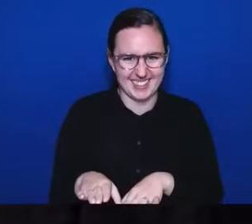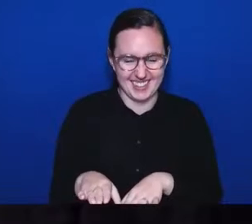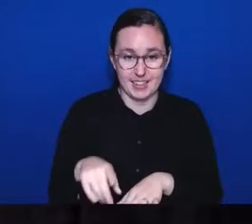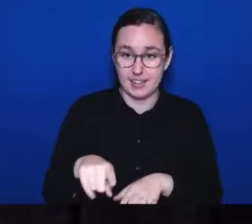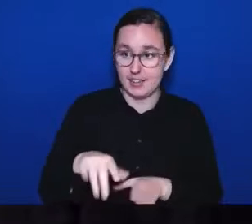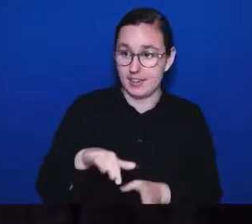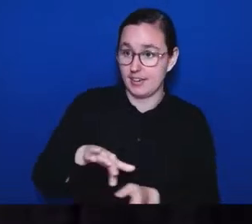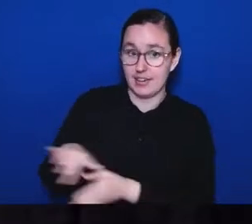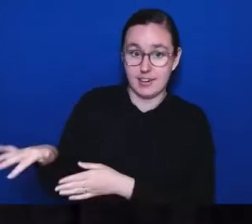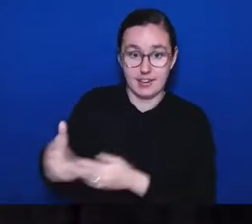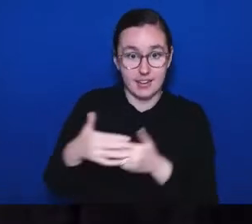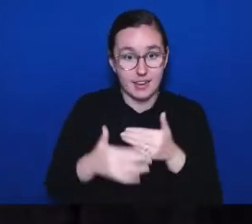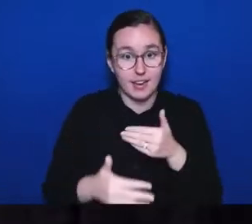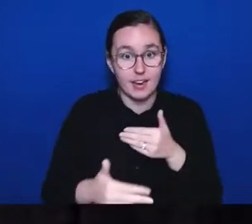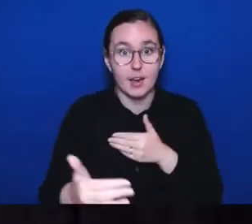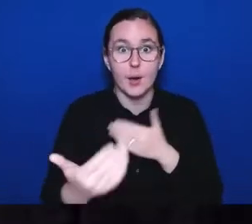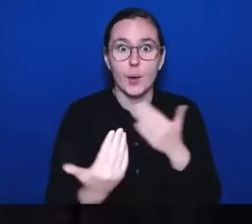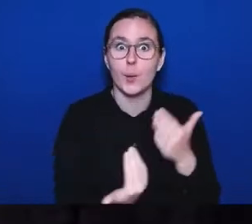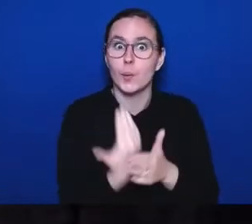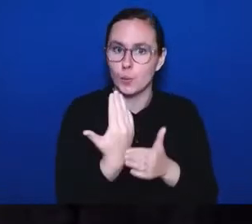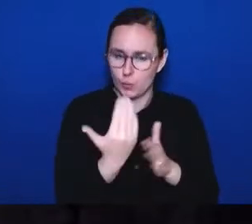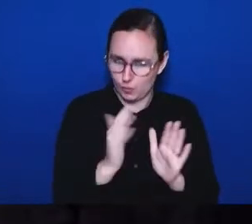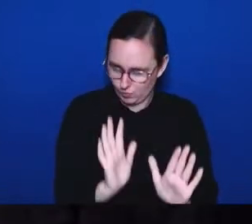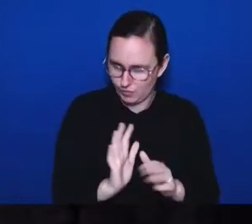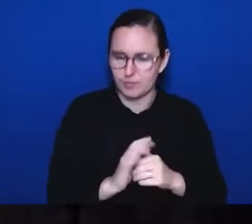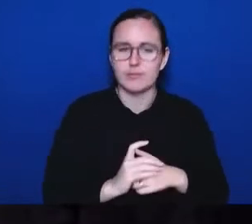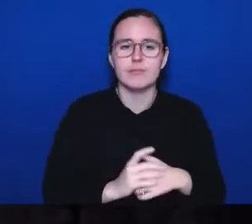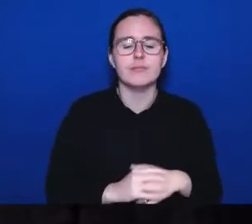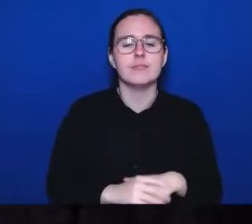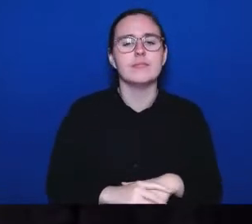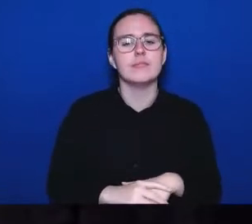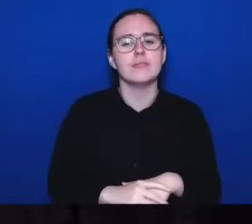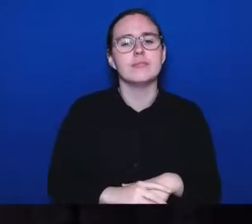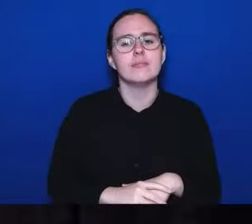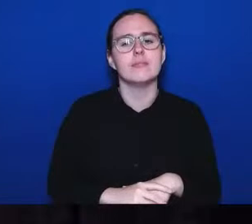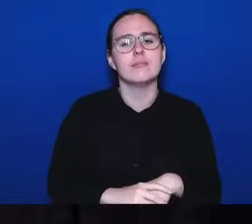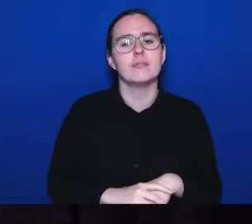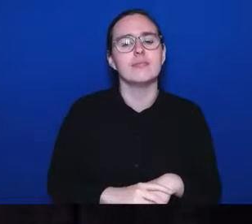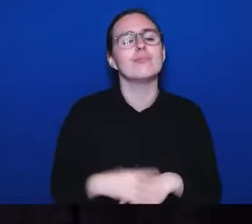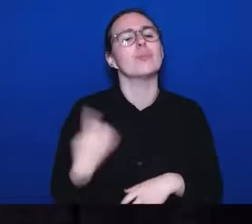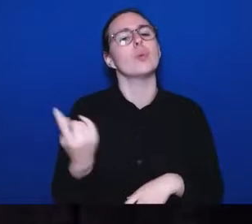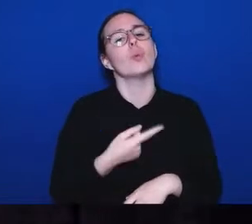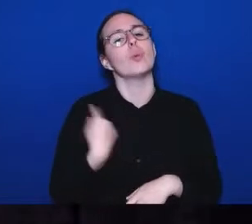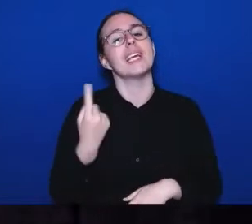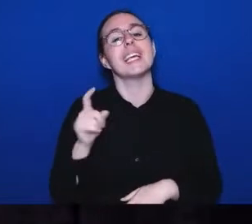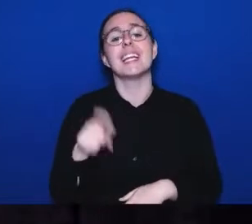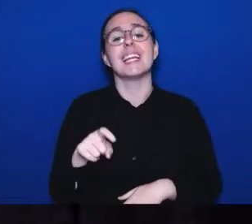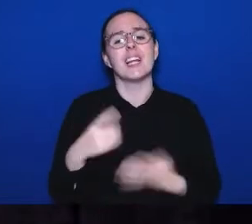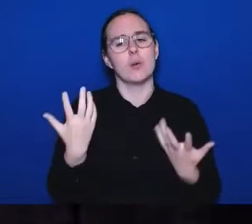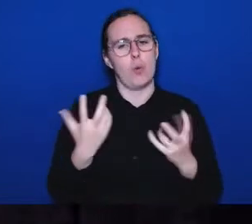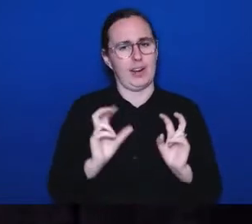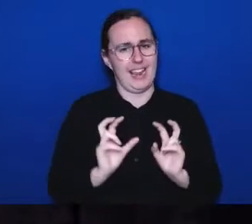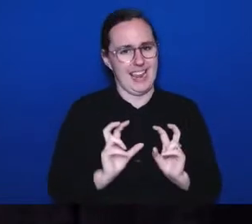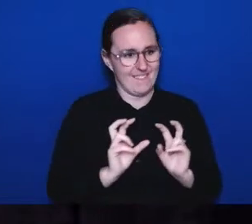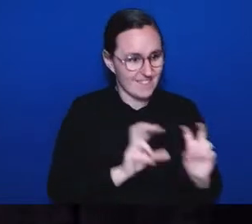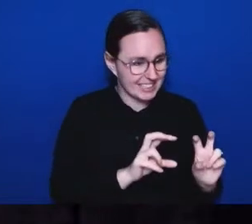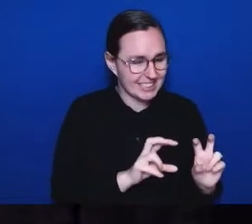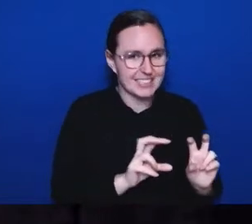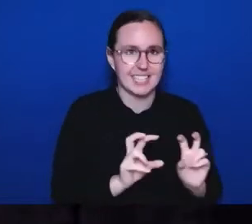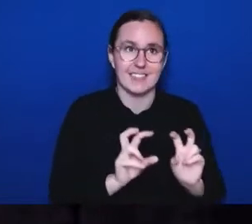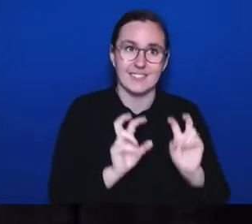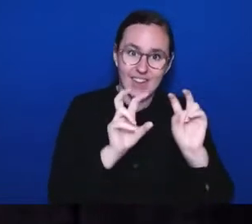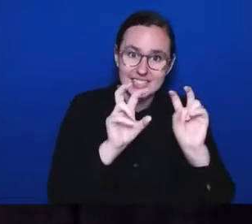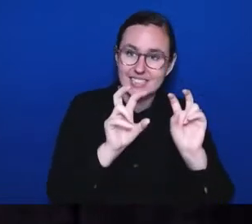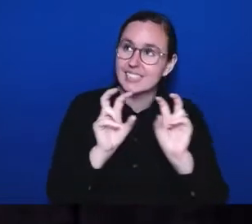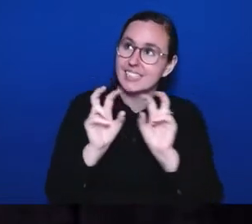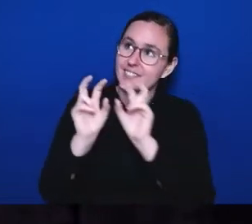together is critical. It will require continued investment and effort in other areas to ensure that we add